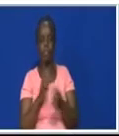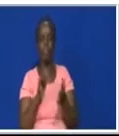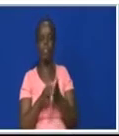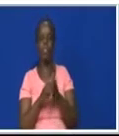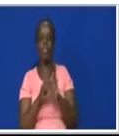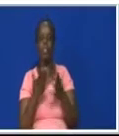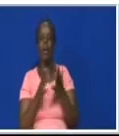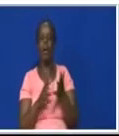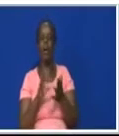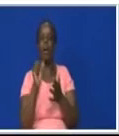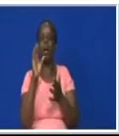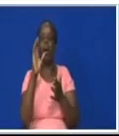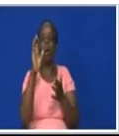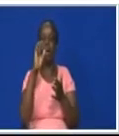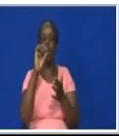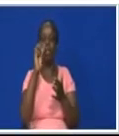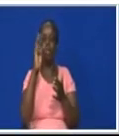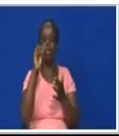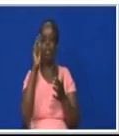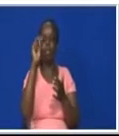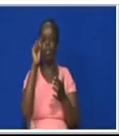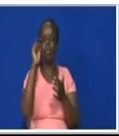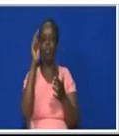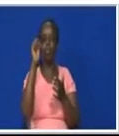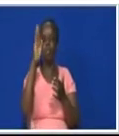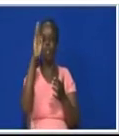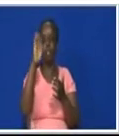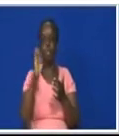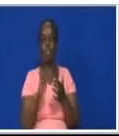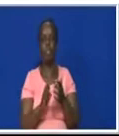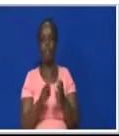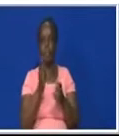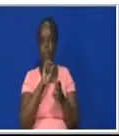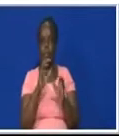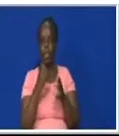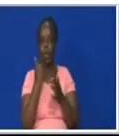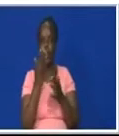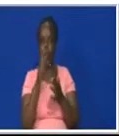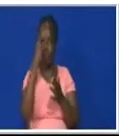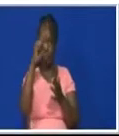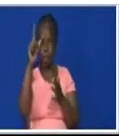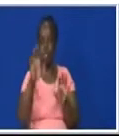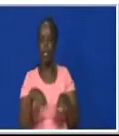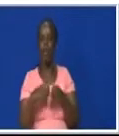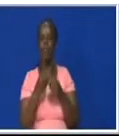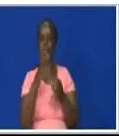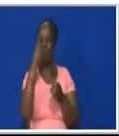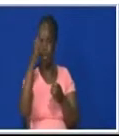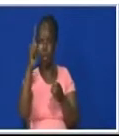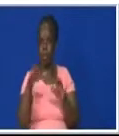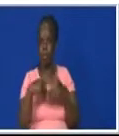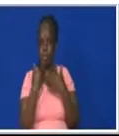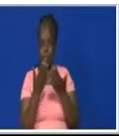a circumstance. Then once we have looked at that, we need to look at the award of marks. How many marks have been awarded